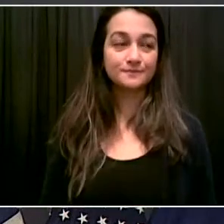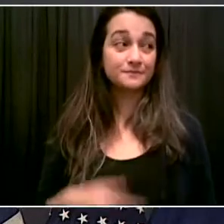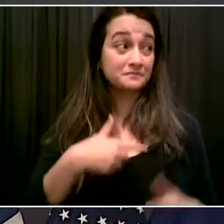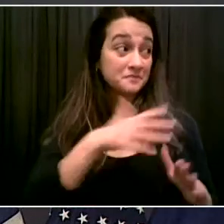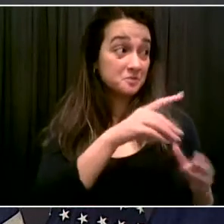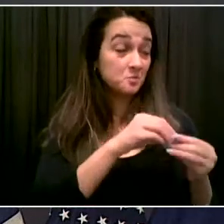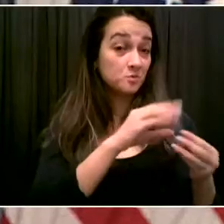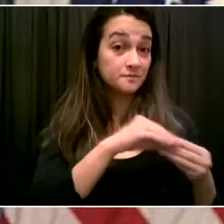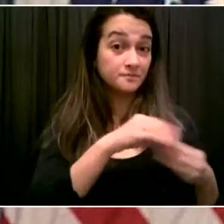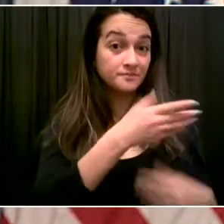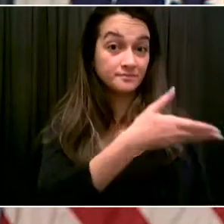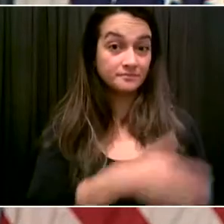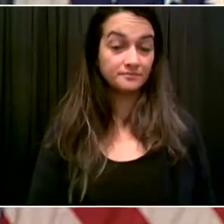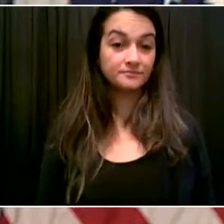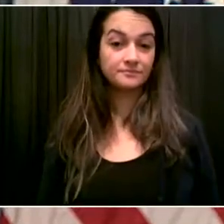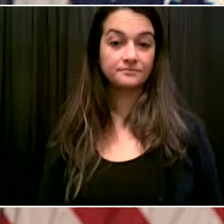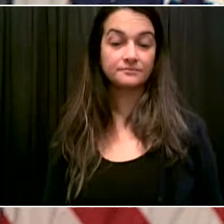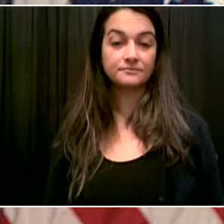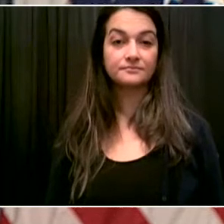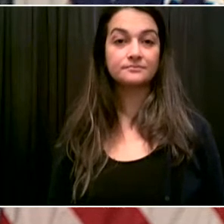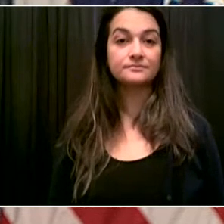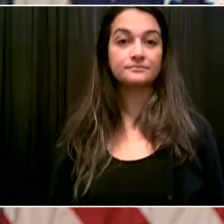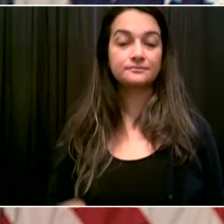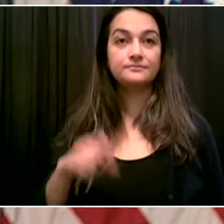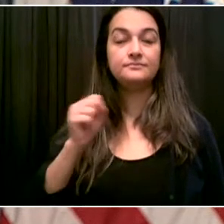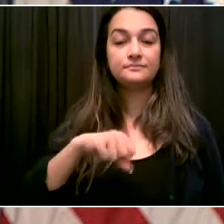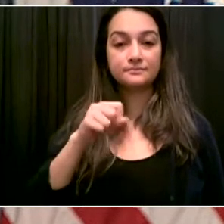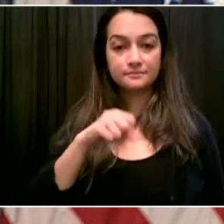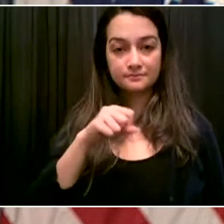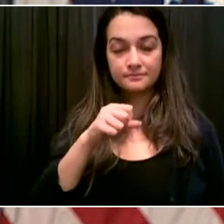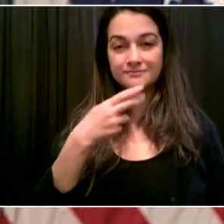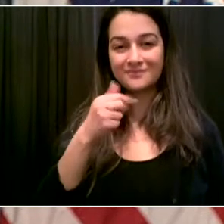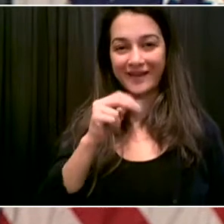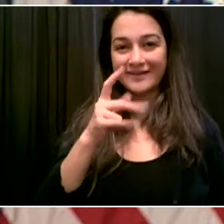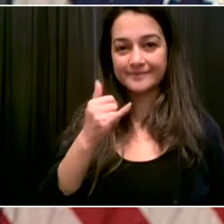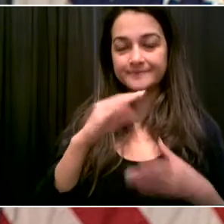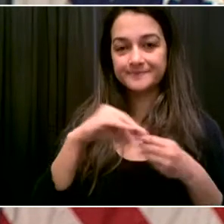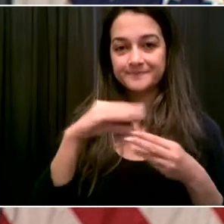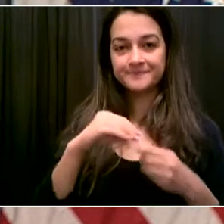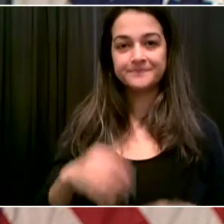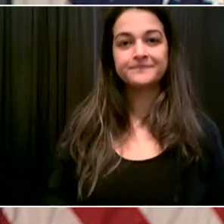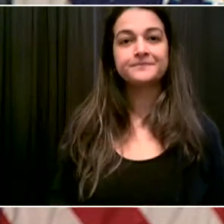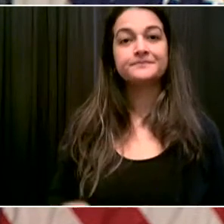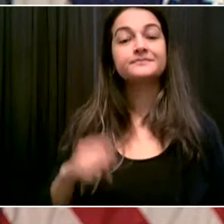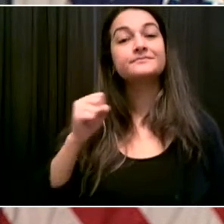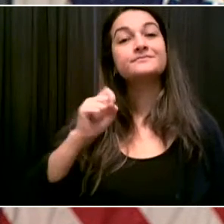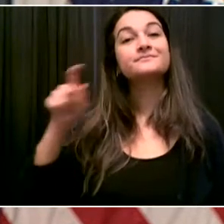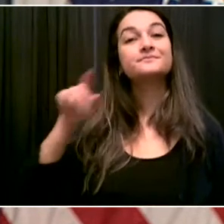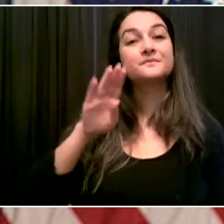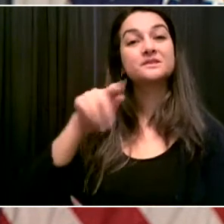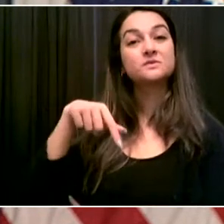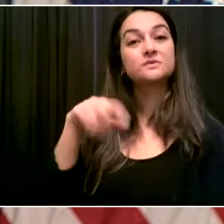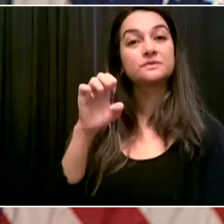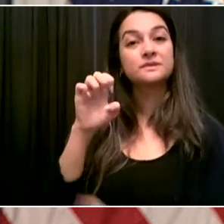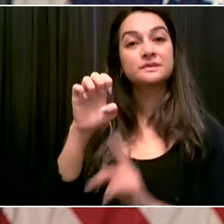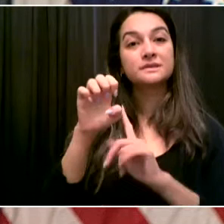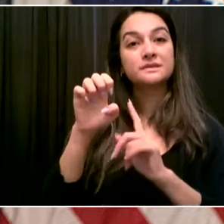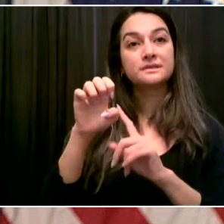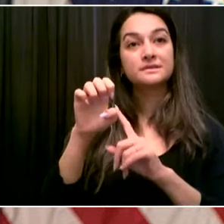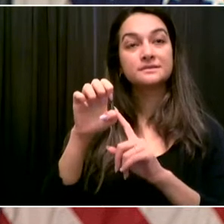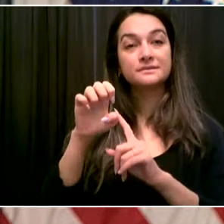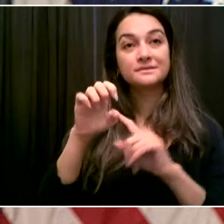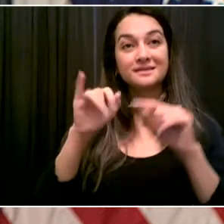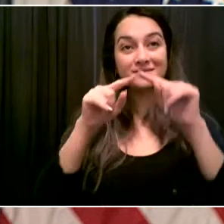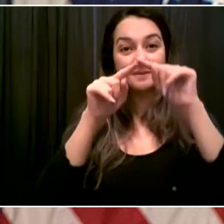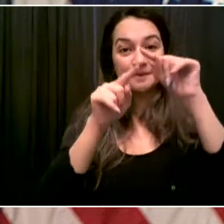it was, a consensus up and down the corridor from all the affected communities, who often don't agree on much, that